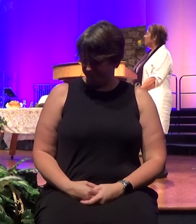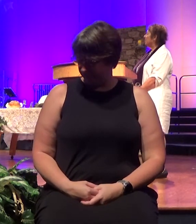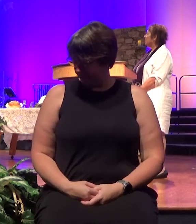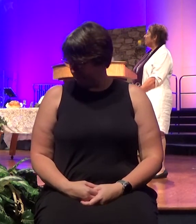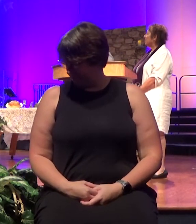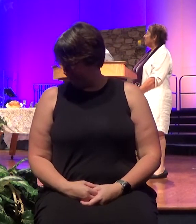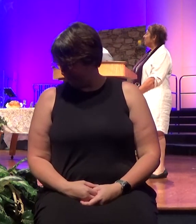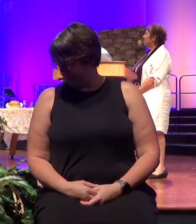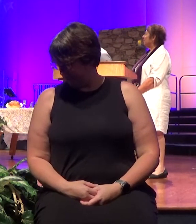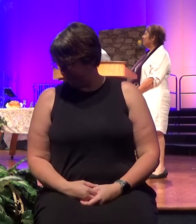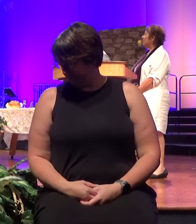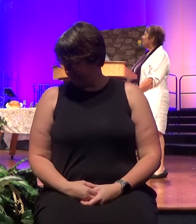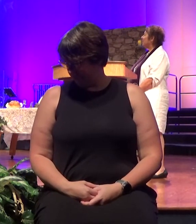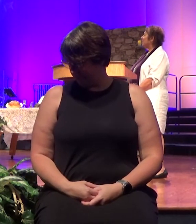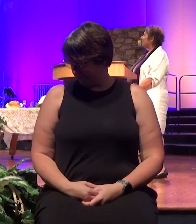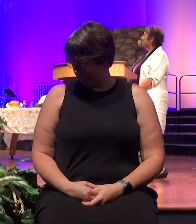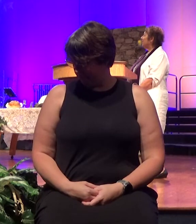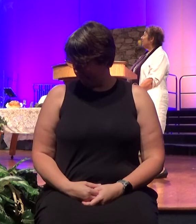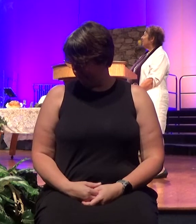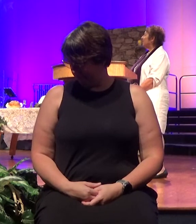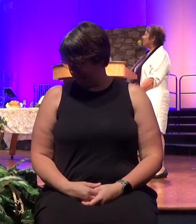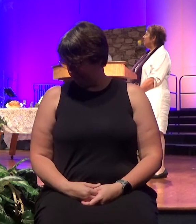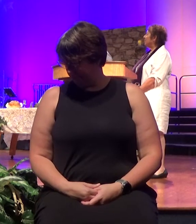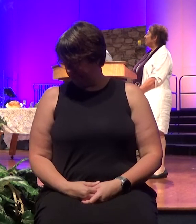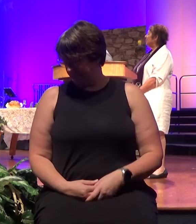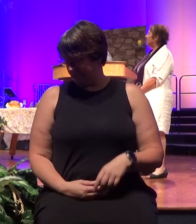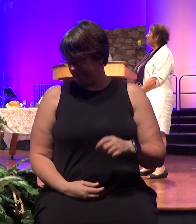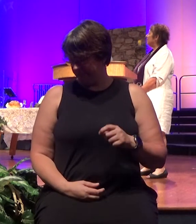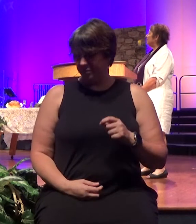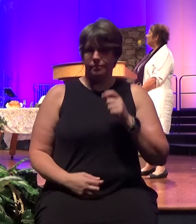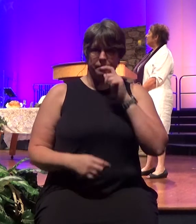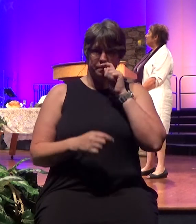Michael, Mismoli, Gabriel,